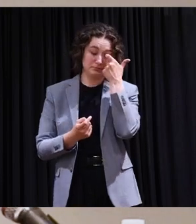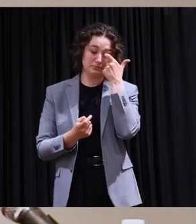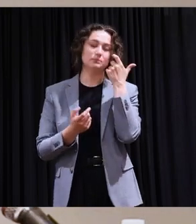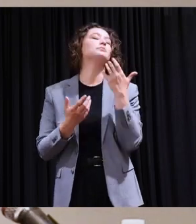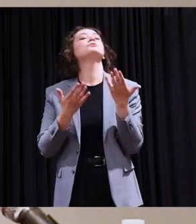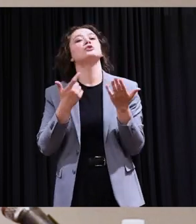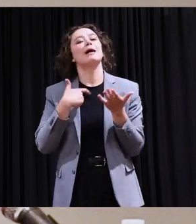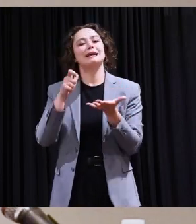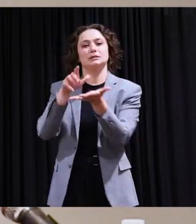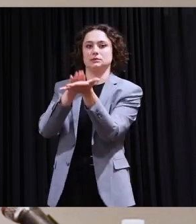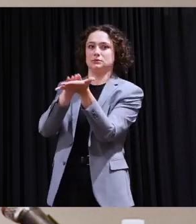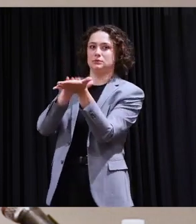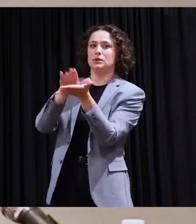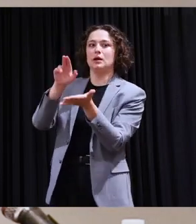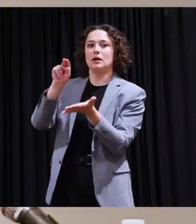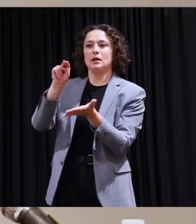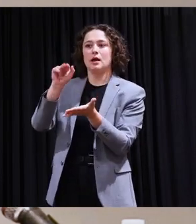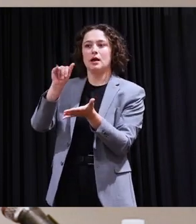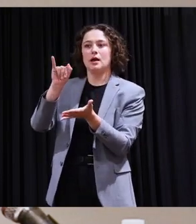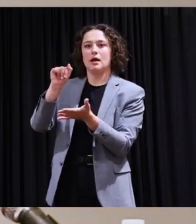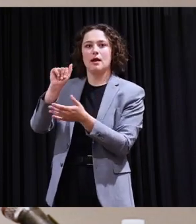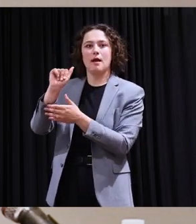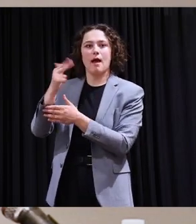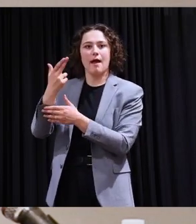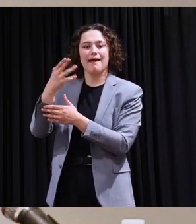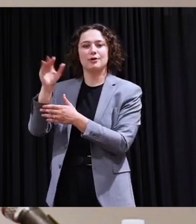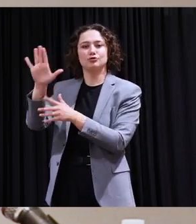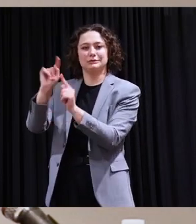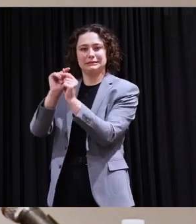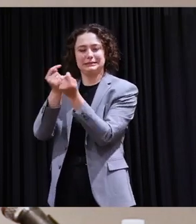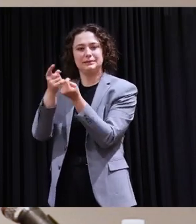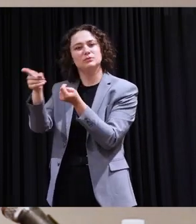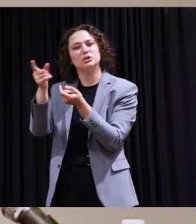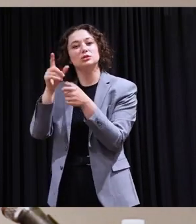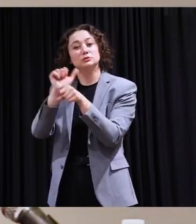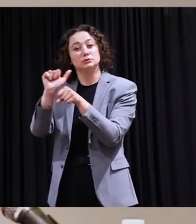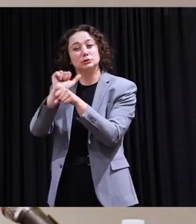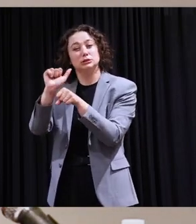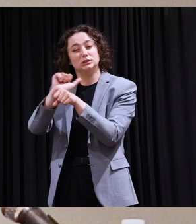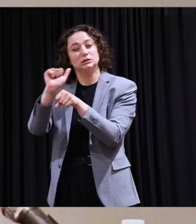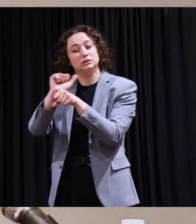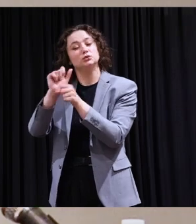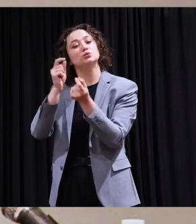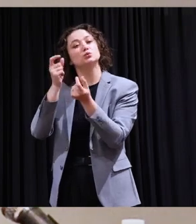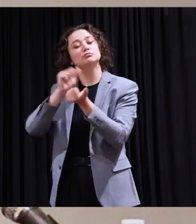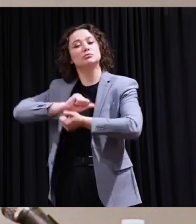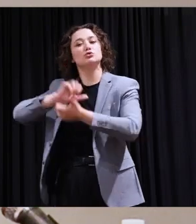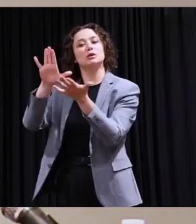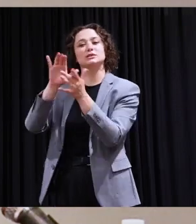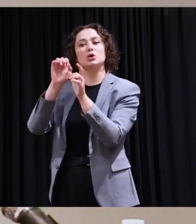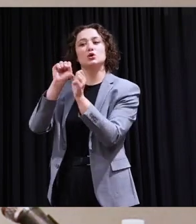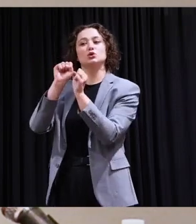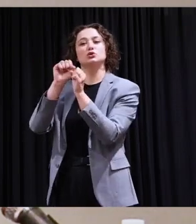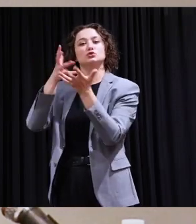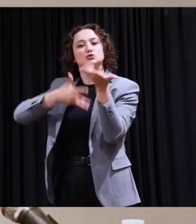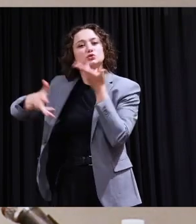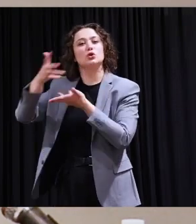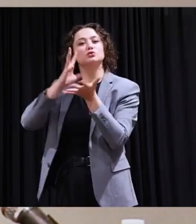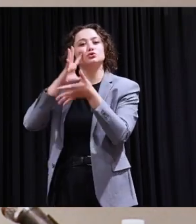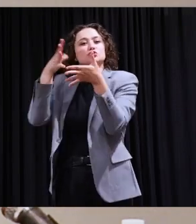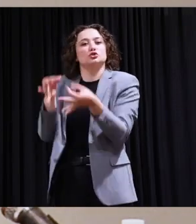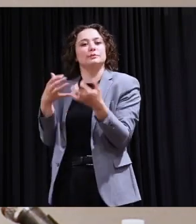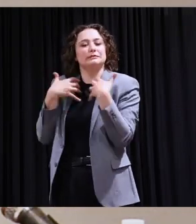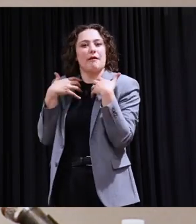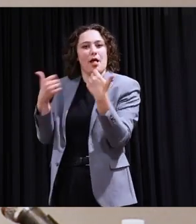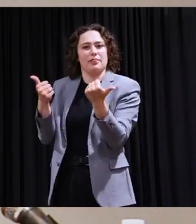to Nina and her team, is they're really working hard to address social determinants of health, which includes all of the things that we talked